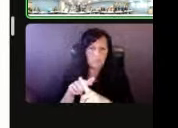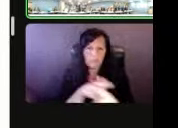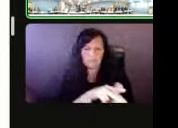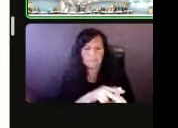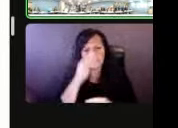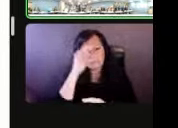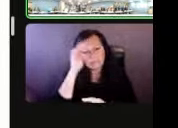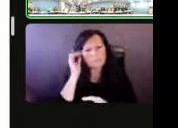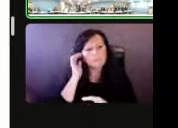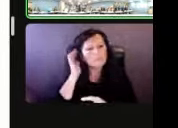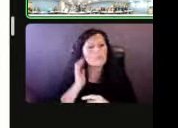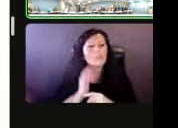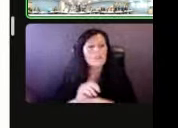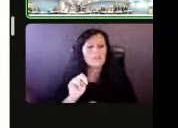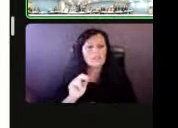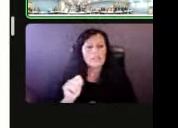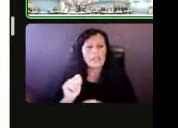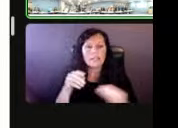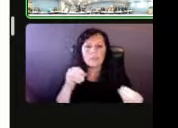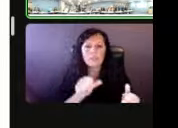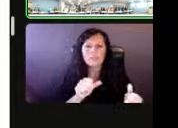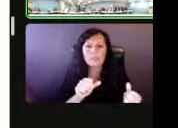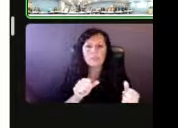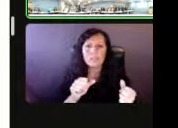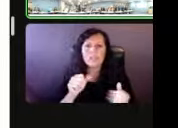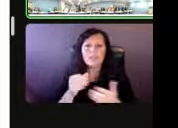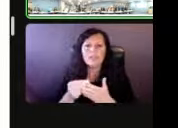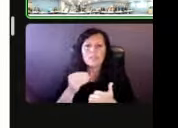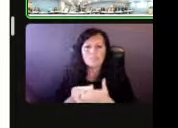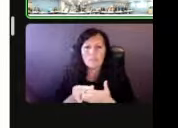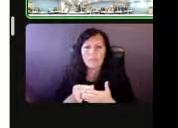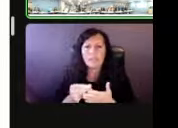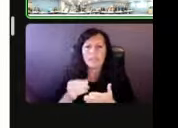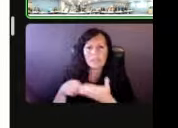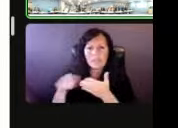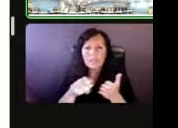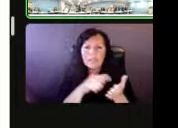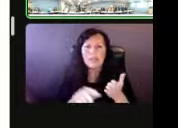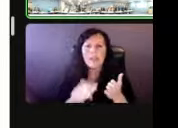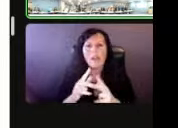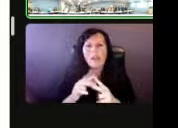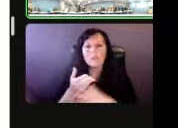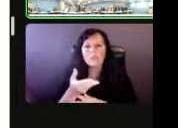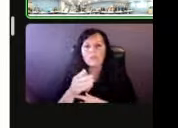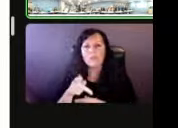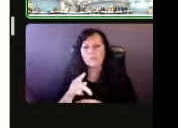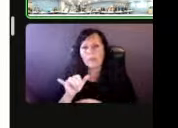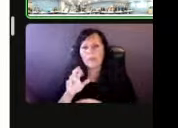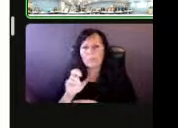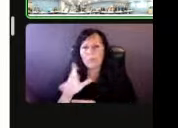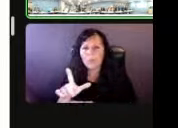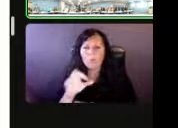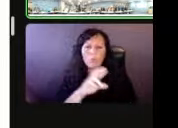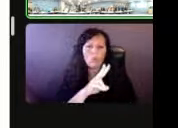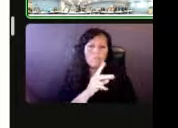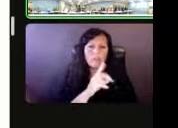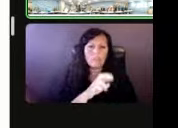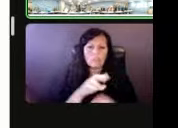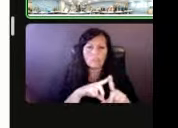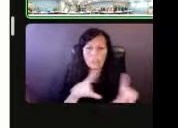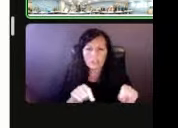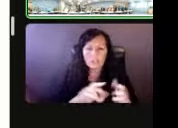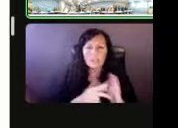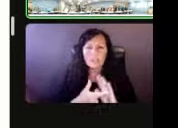So net expenditures, that's money going out the door, either through payroll checks or vendor checks. That's actually cash